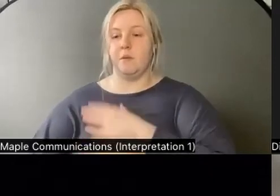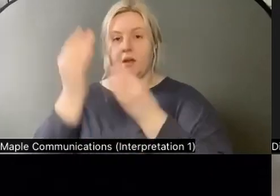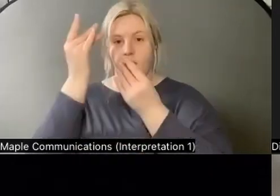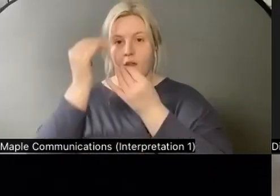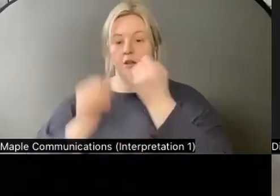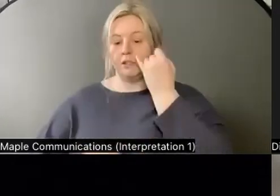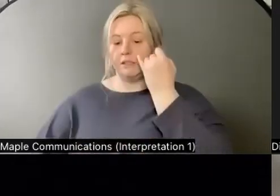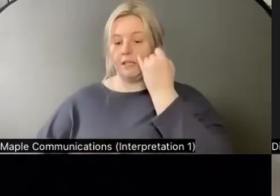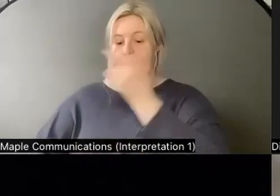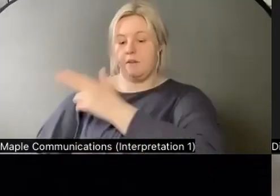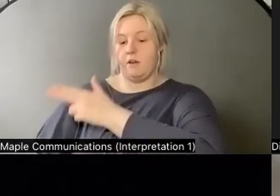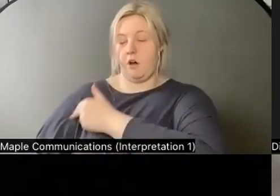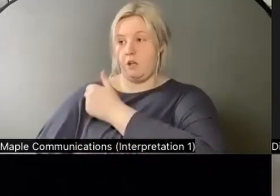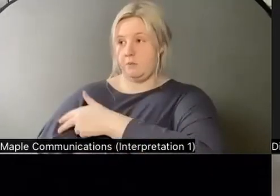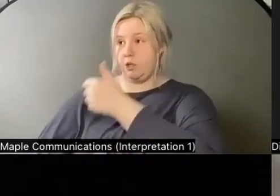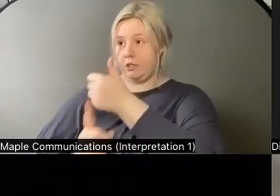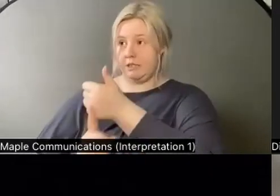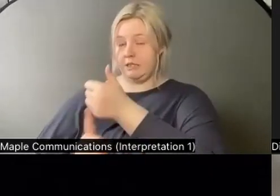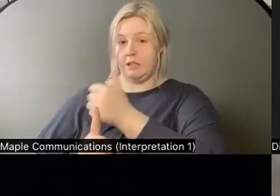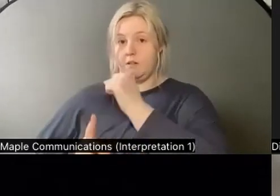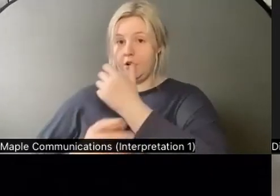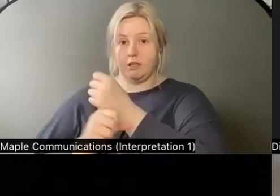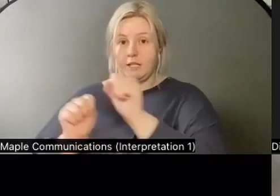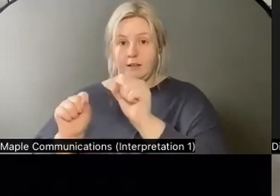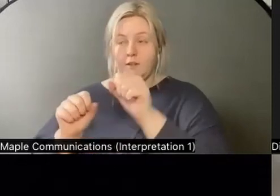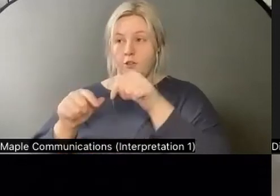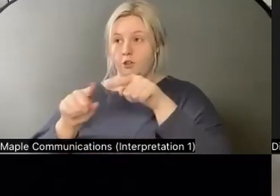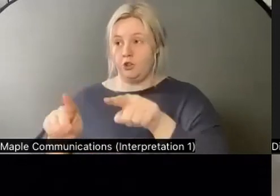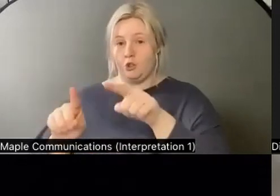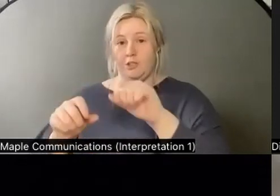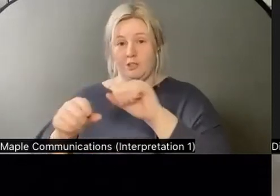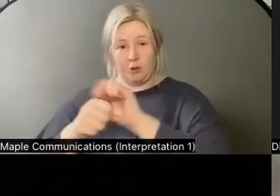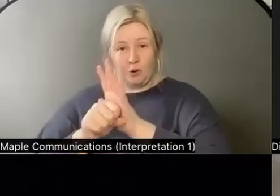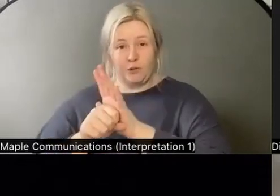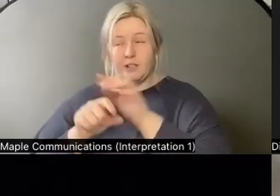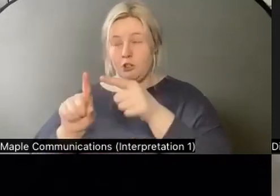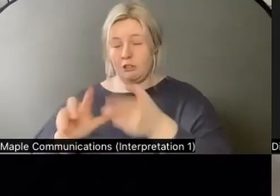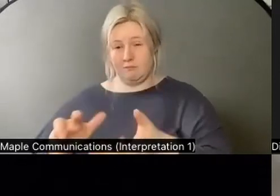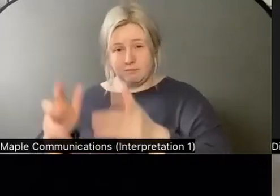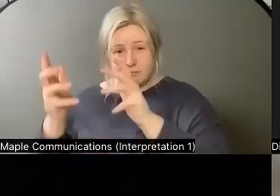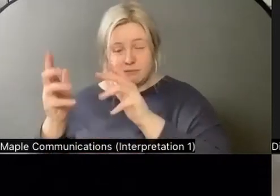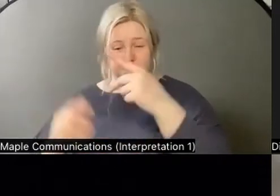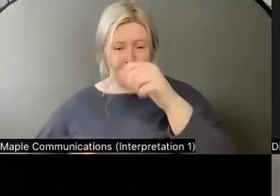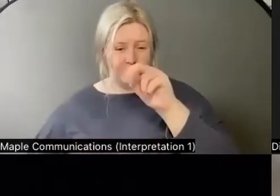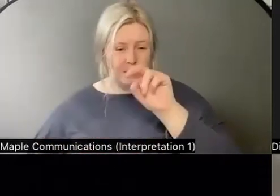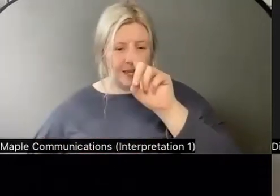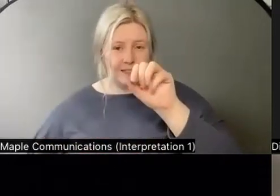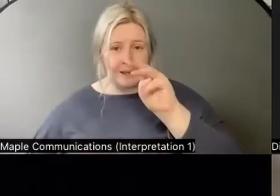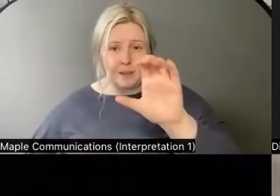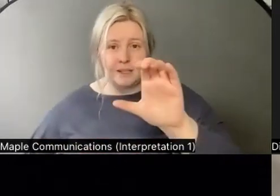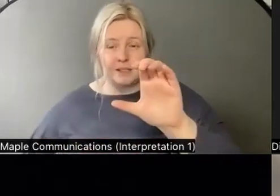a pandemic, we're in real trouble. And now that a lot